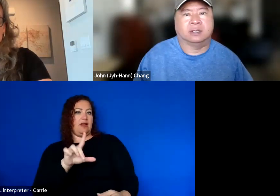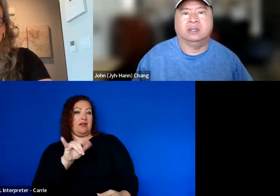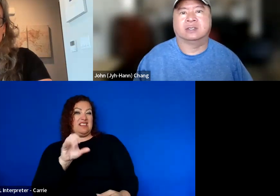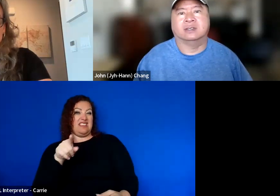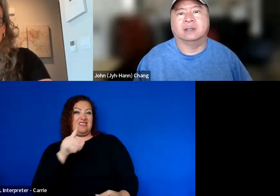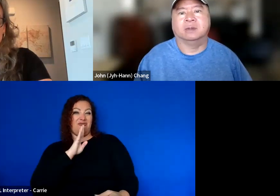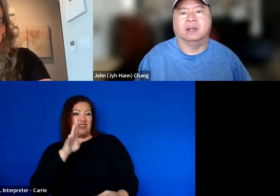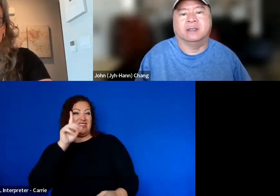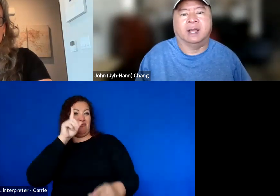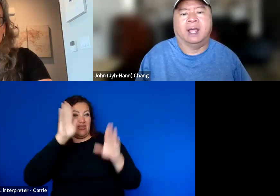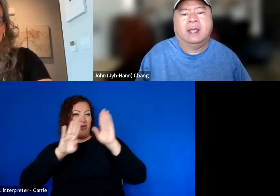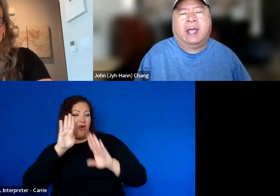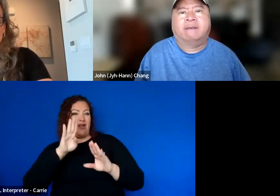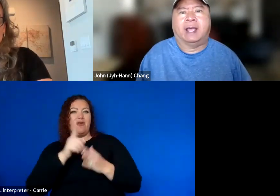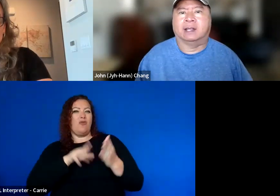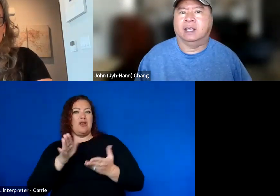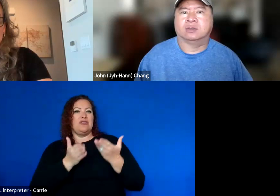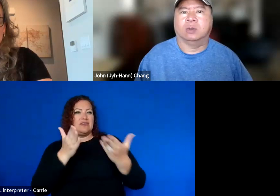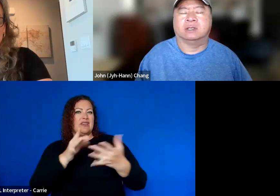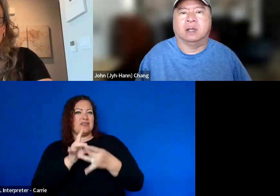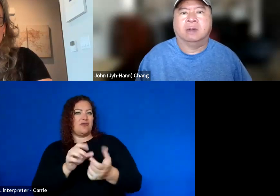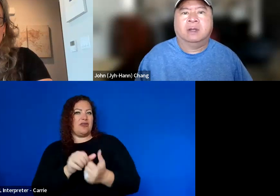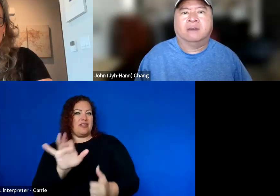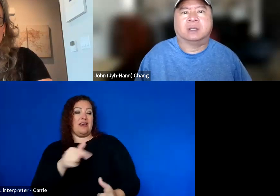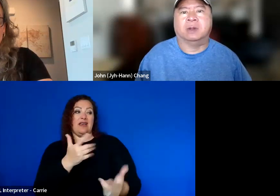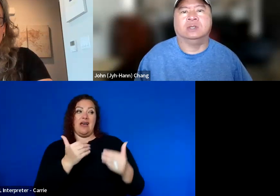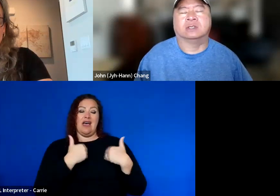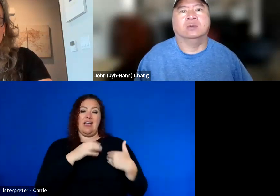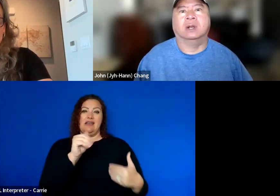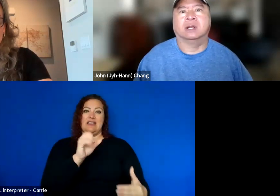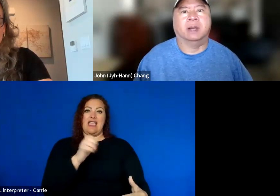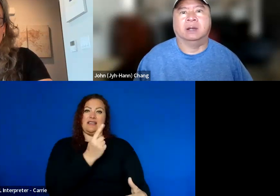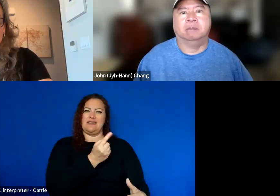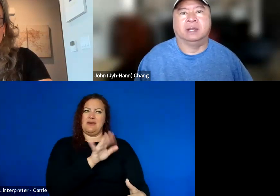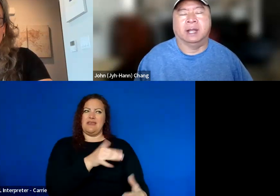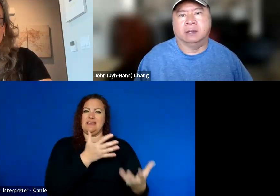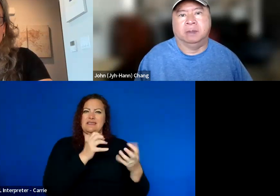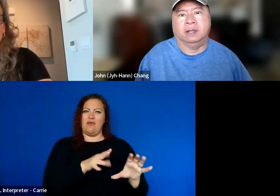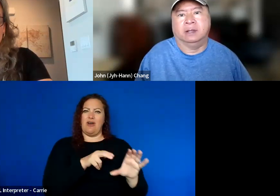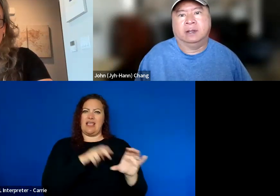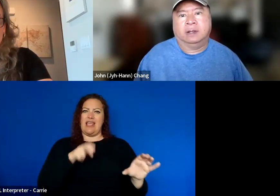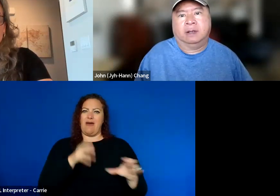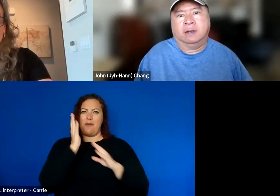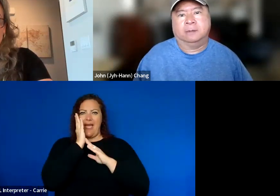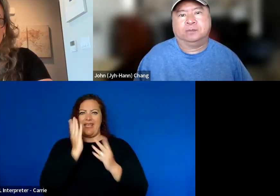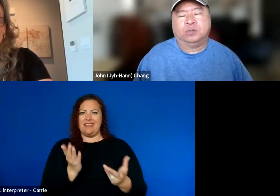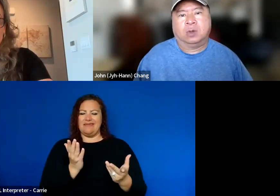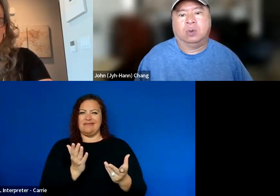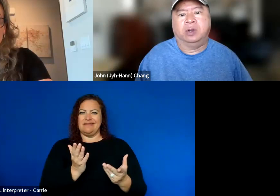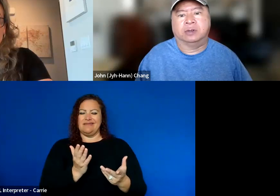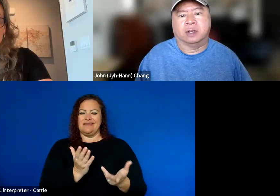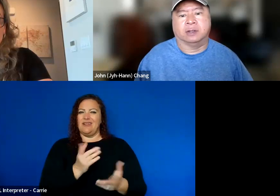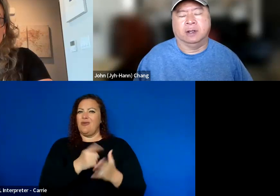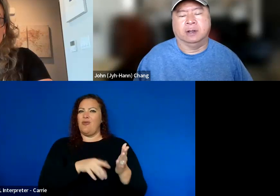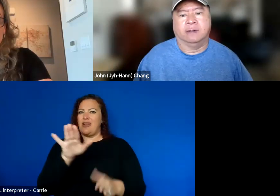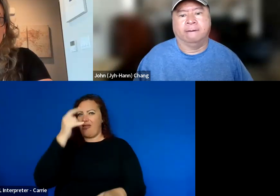What do you suggest on something like that? I've had a case one time of someone who just didn't want to get out of bed. What